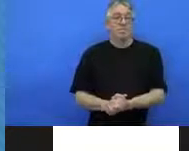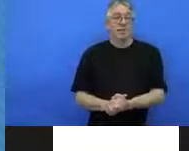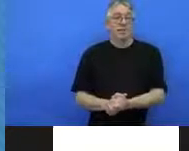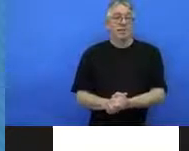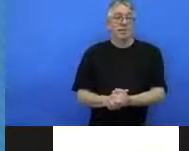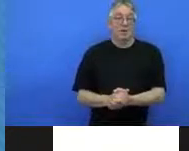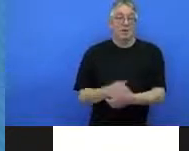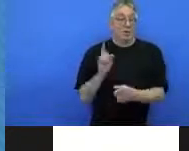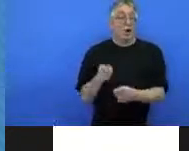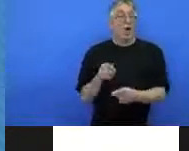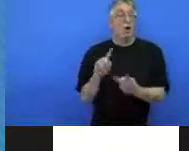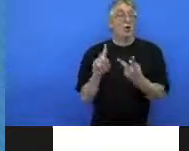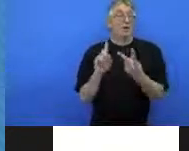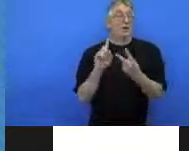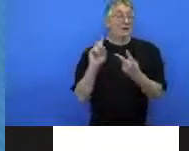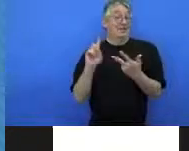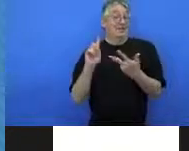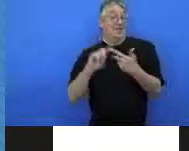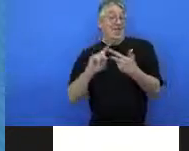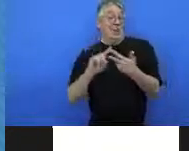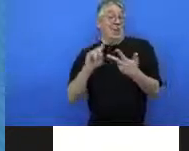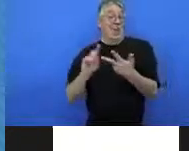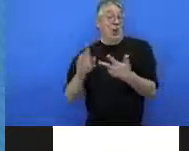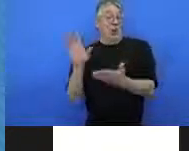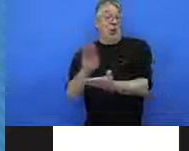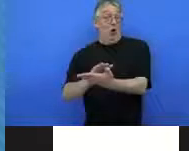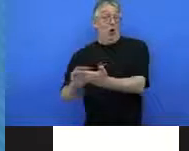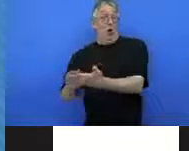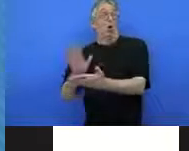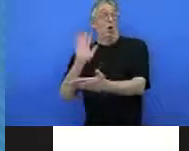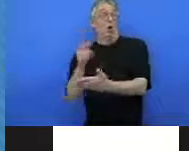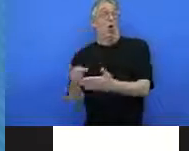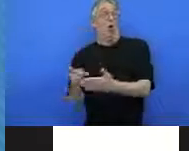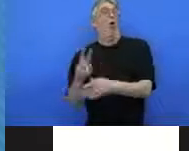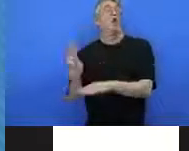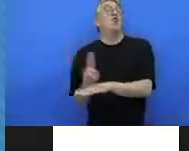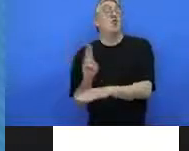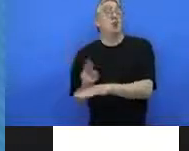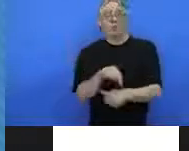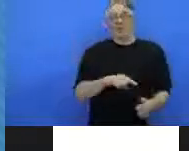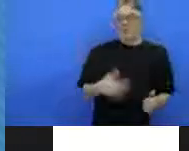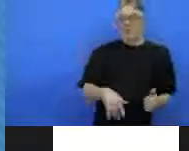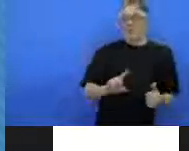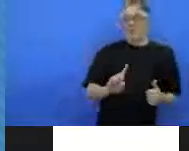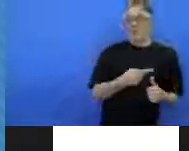in order to provide the concrete recommendations and examples of either good practices by states